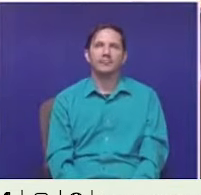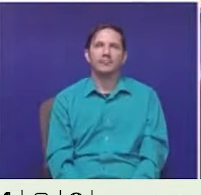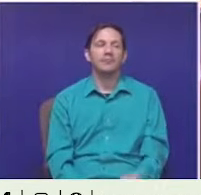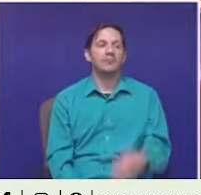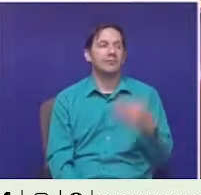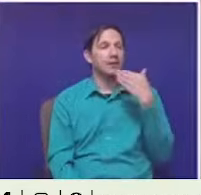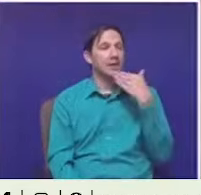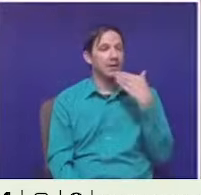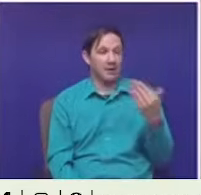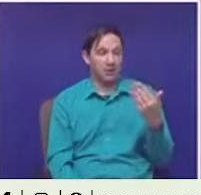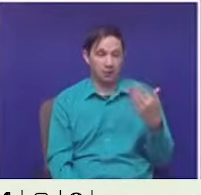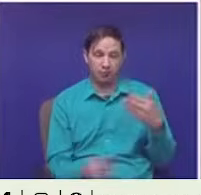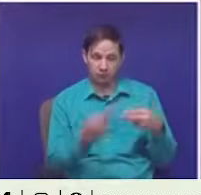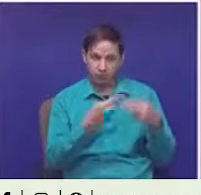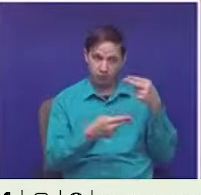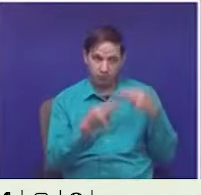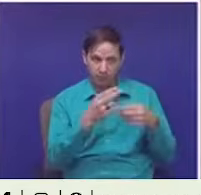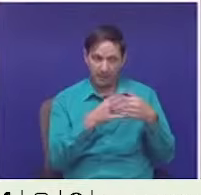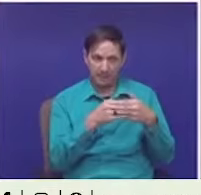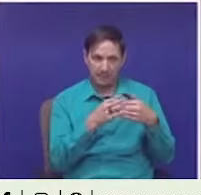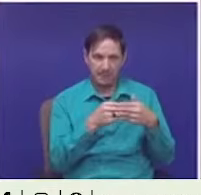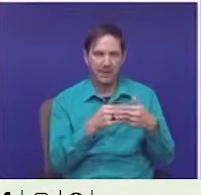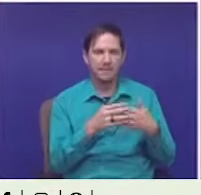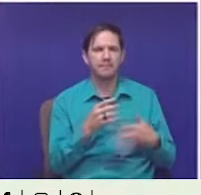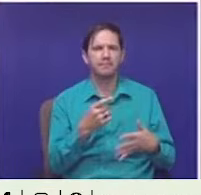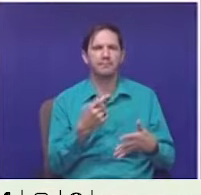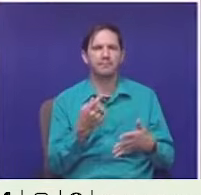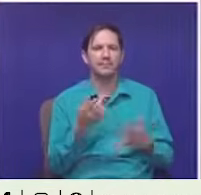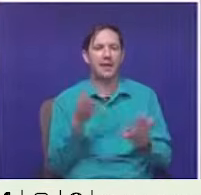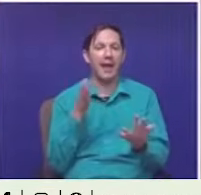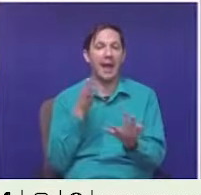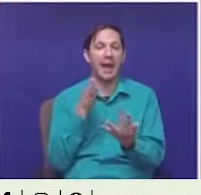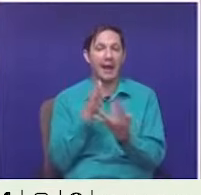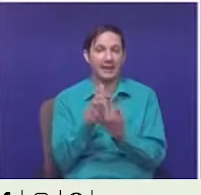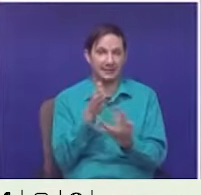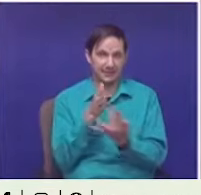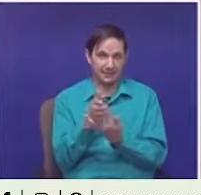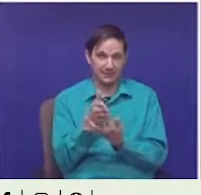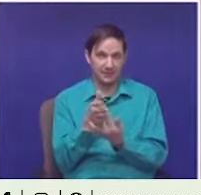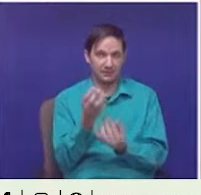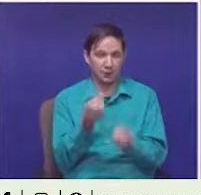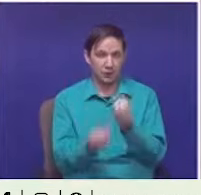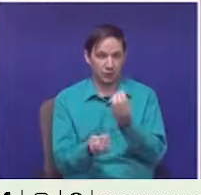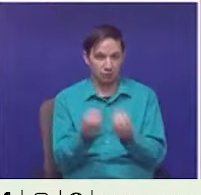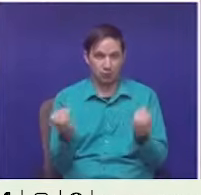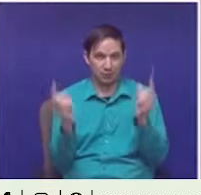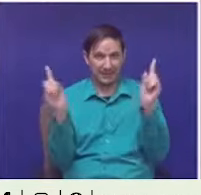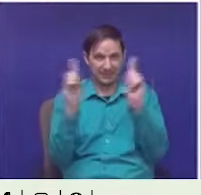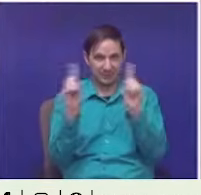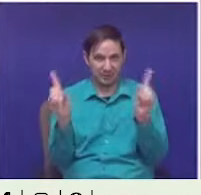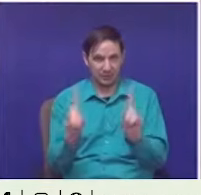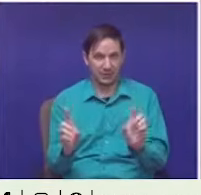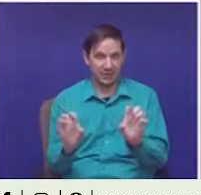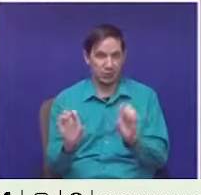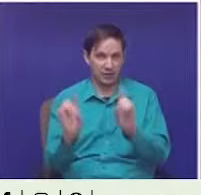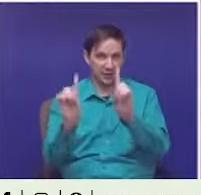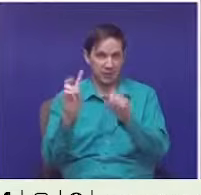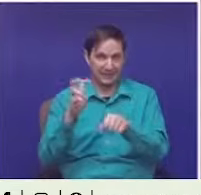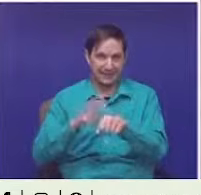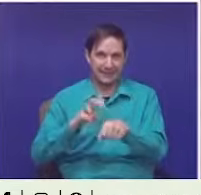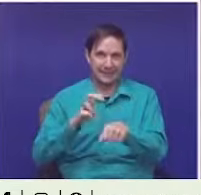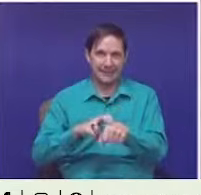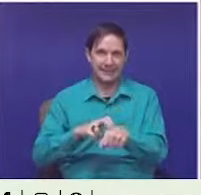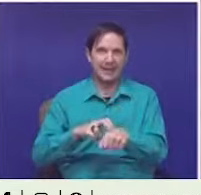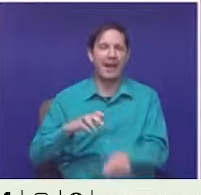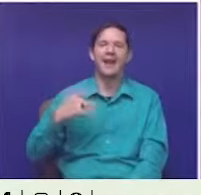Thank you very much, Honorable Member. As I said, access for children with special educational needs should not be a